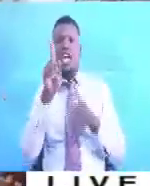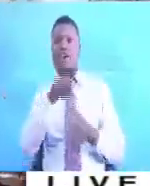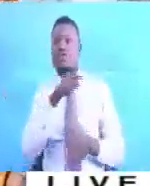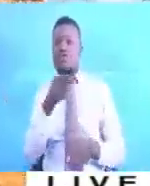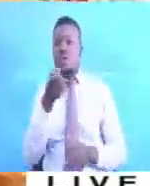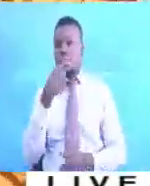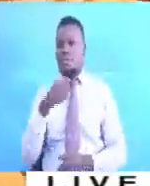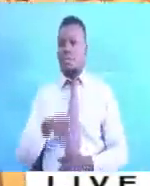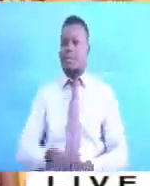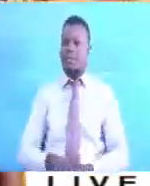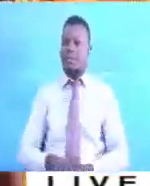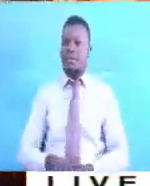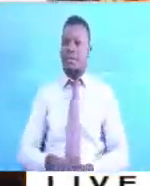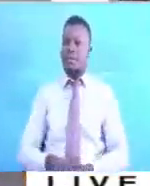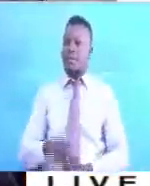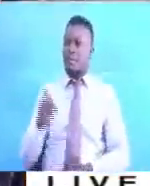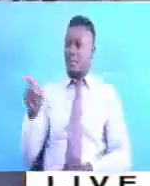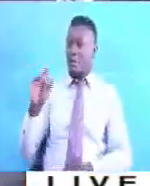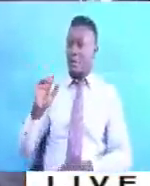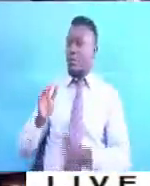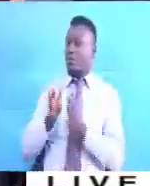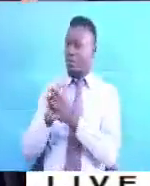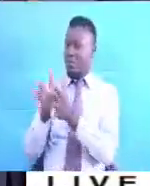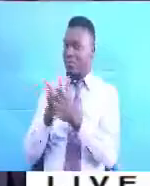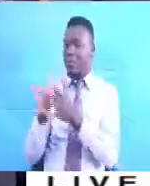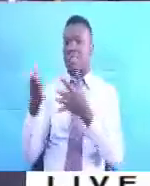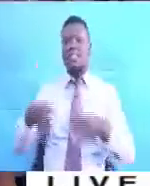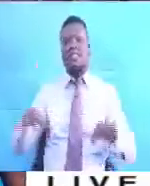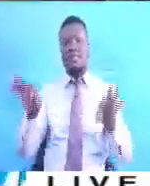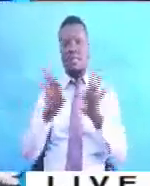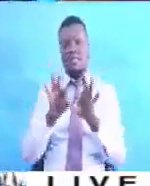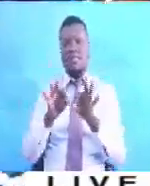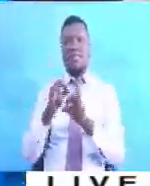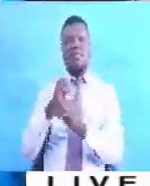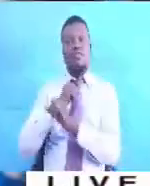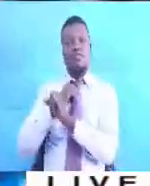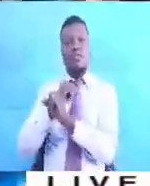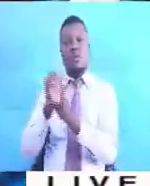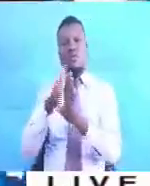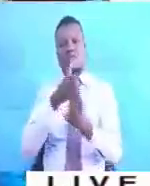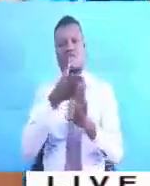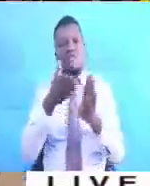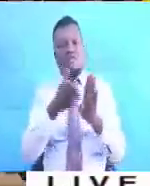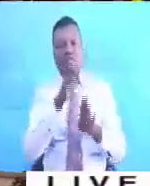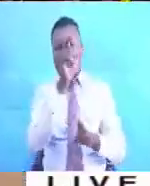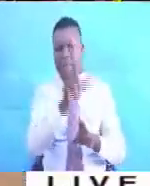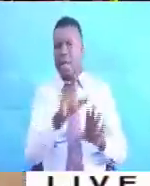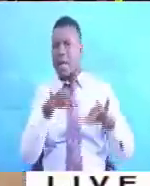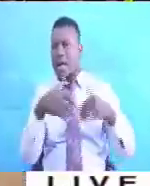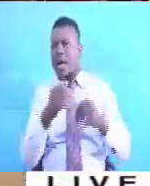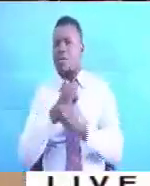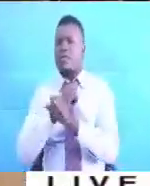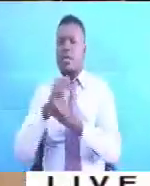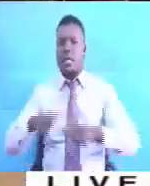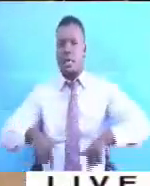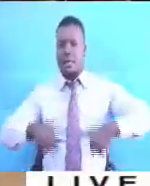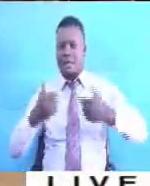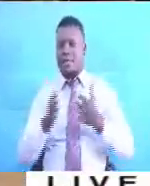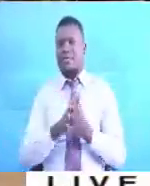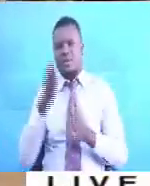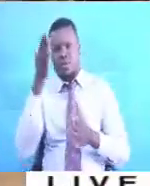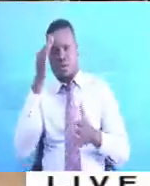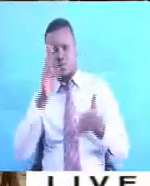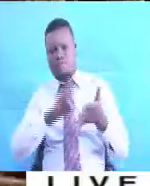drug. Bitecherezo noted that it's very important to safeguard a person's life by ensuring he's given the rightful